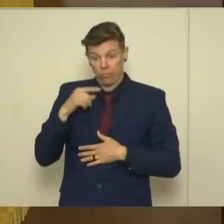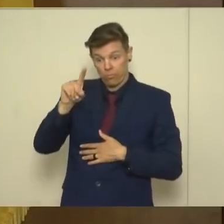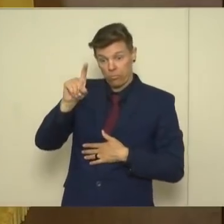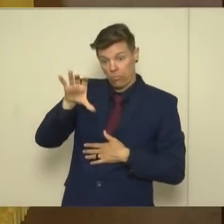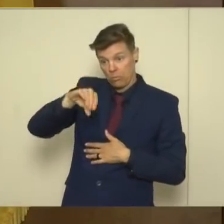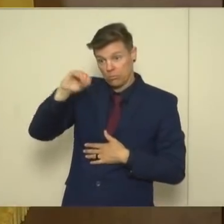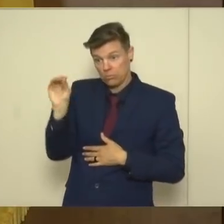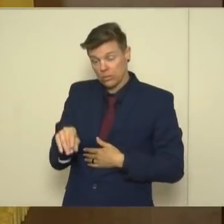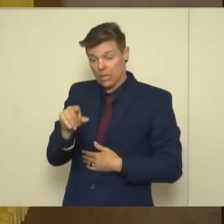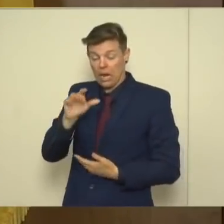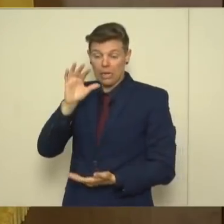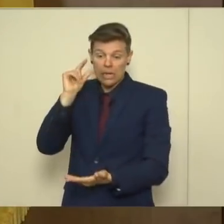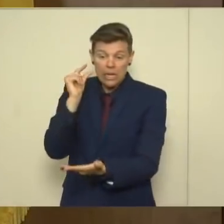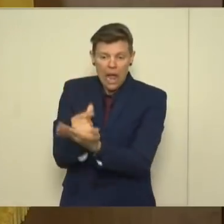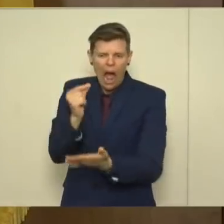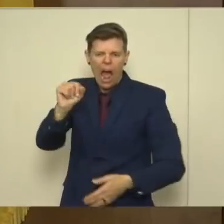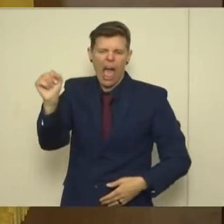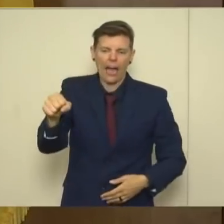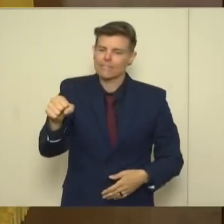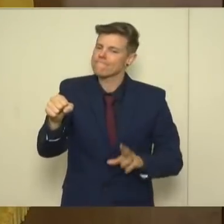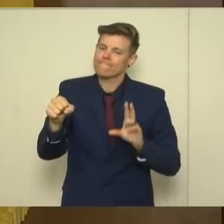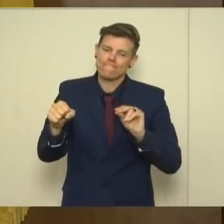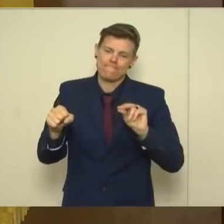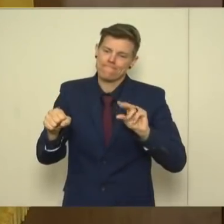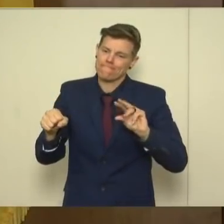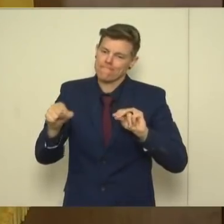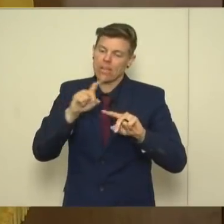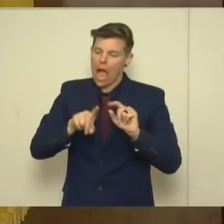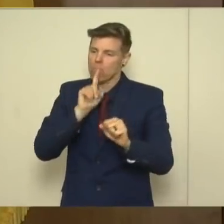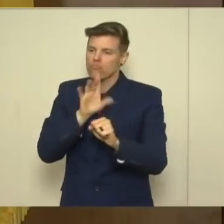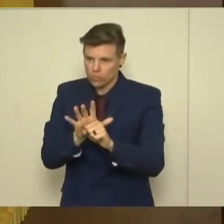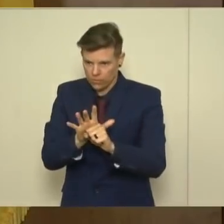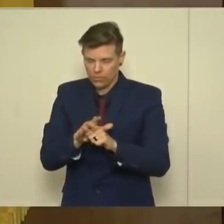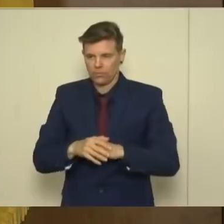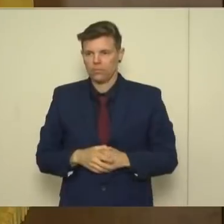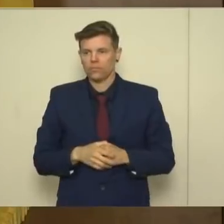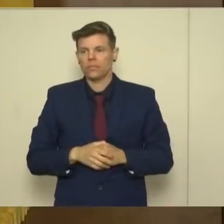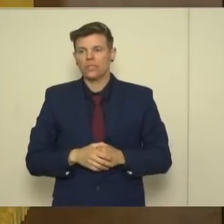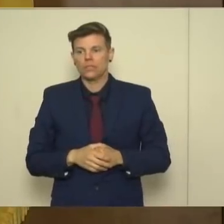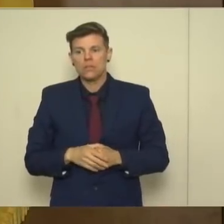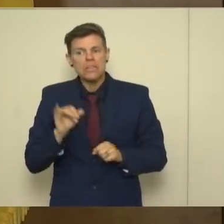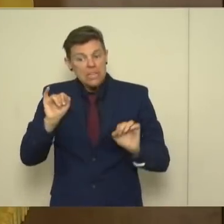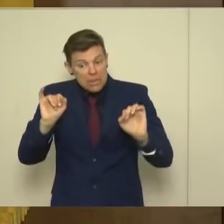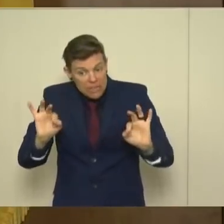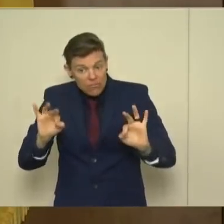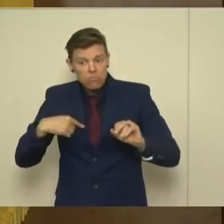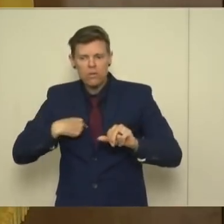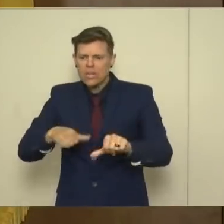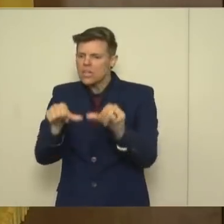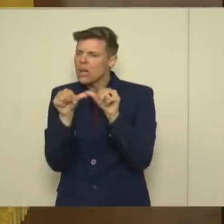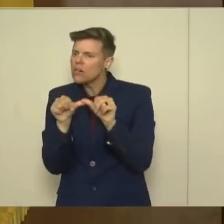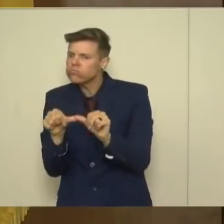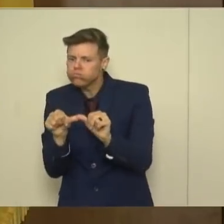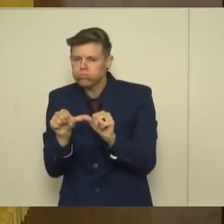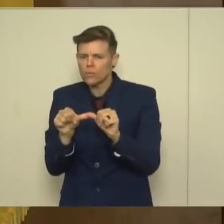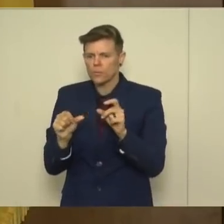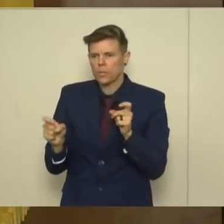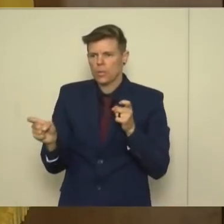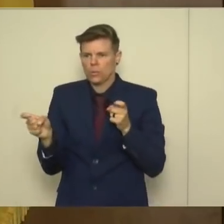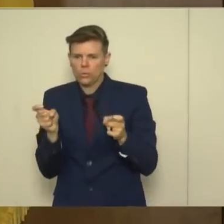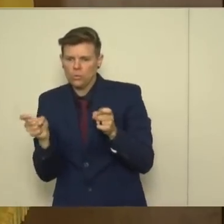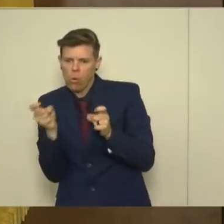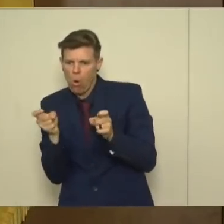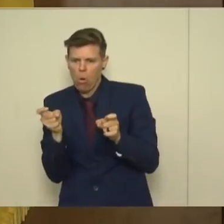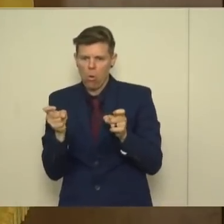answer. If we continue to reduce the rate of infection and to keep our positivity